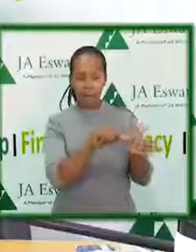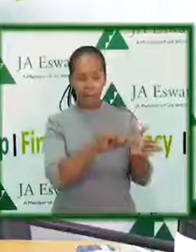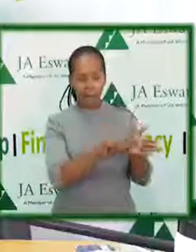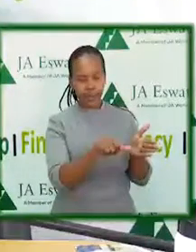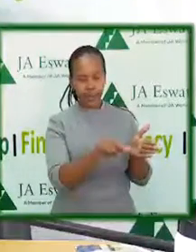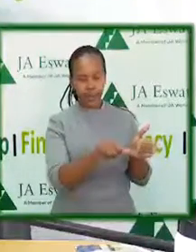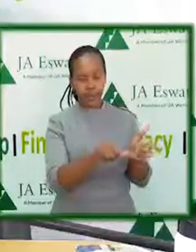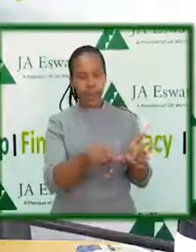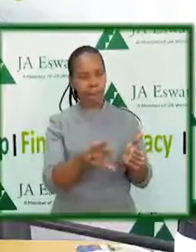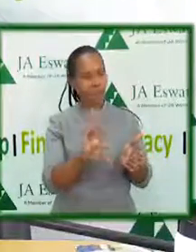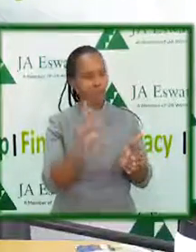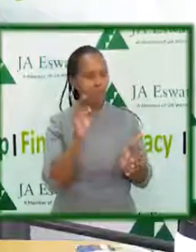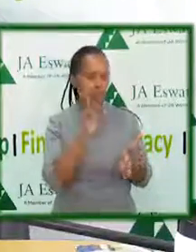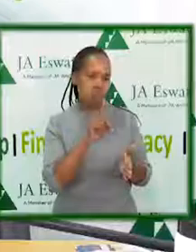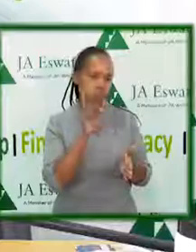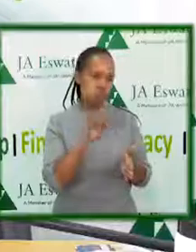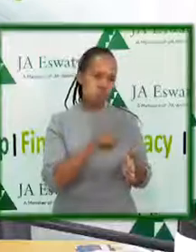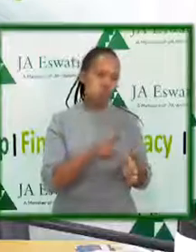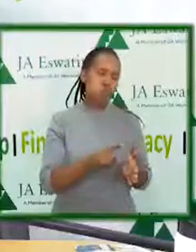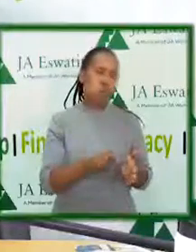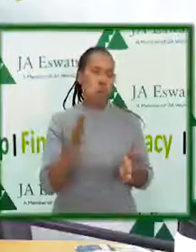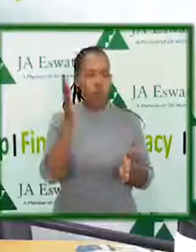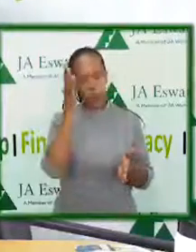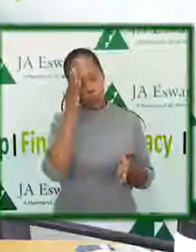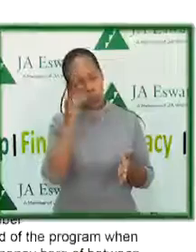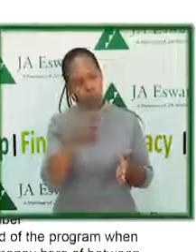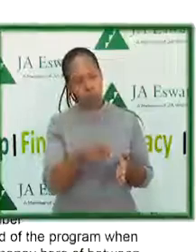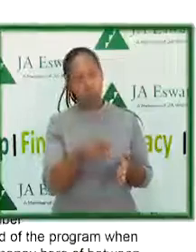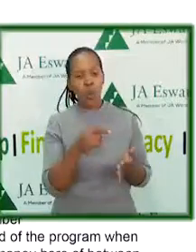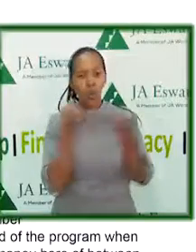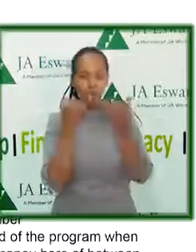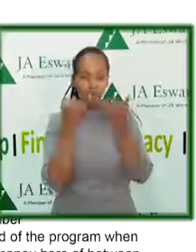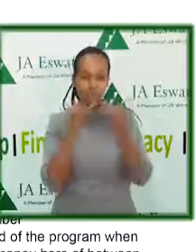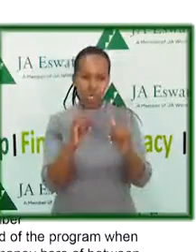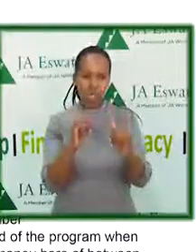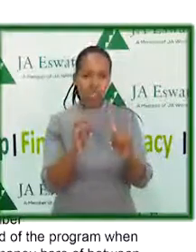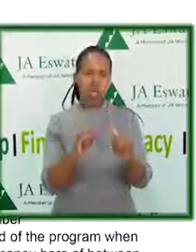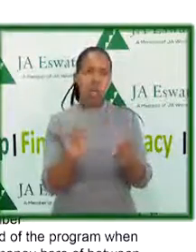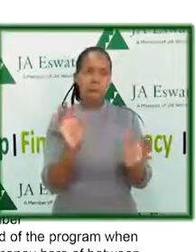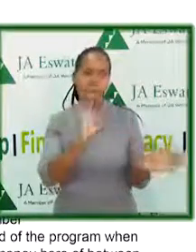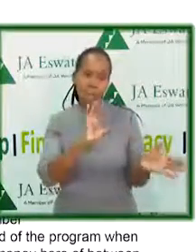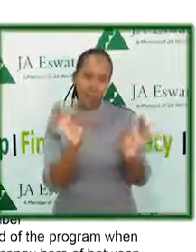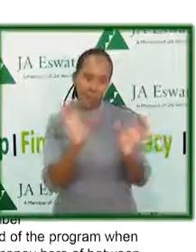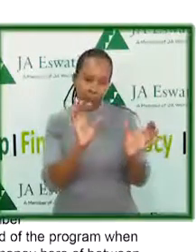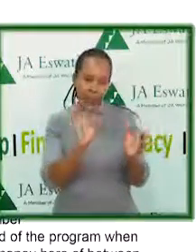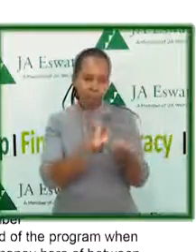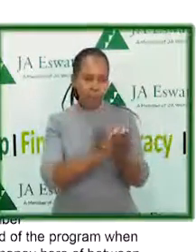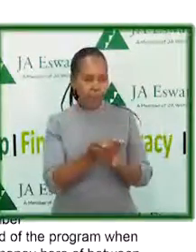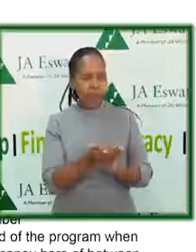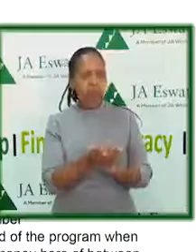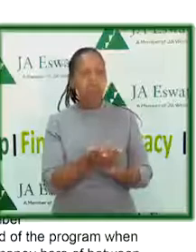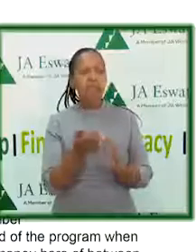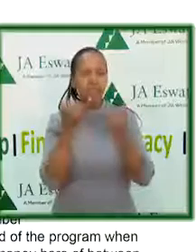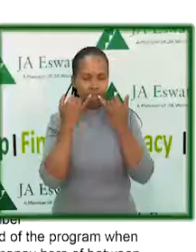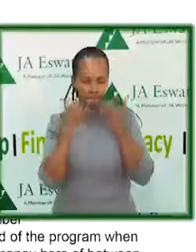is very important to take note of this. Please take note of this. The more you know about your market and product, the better you will be able